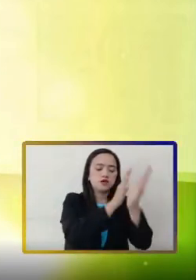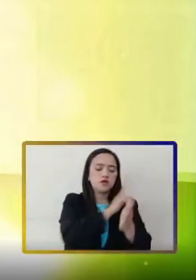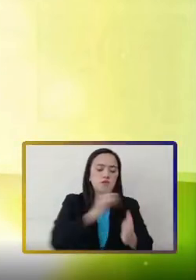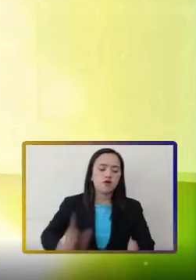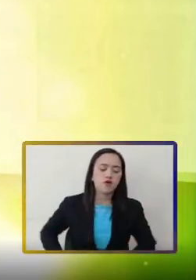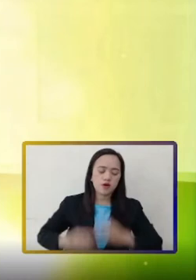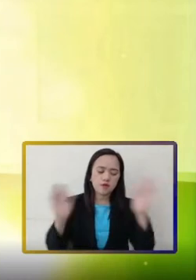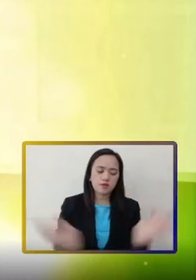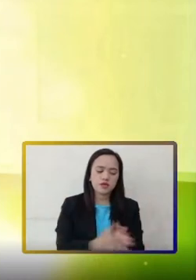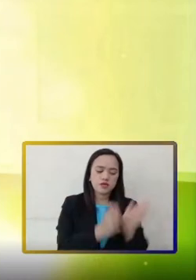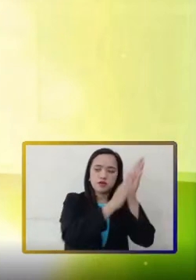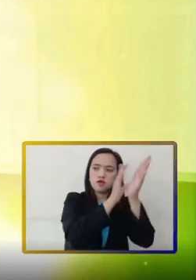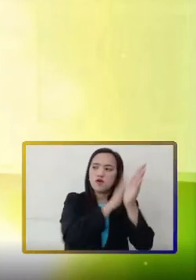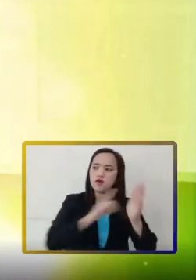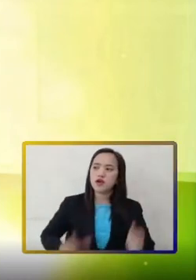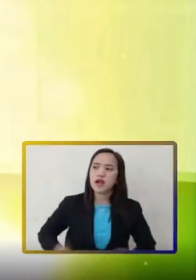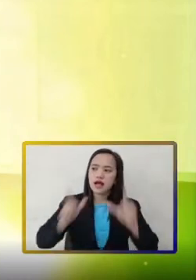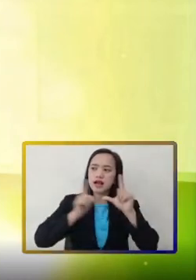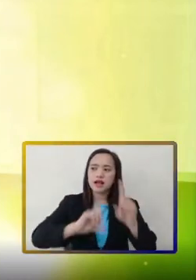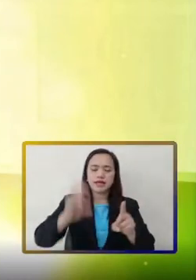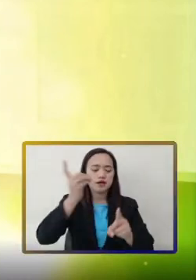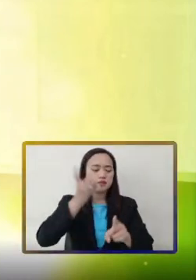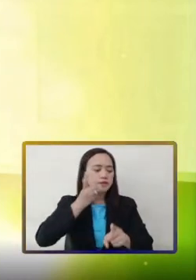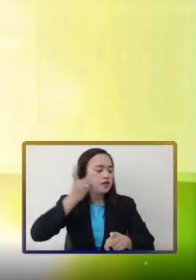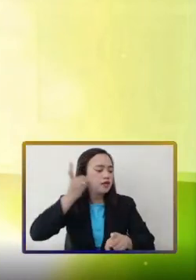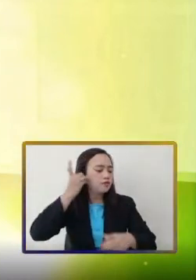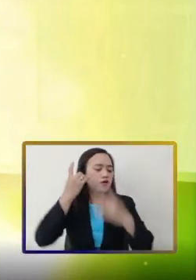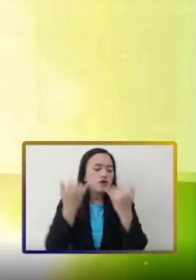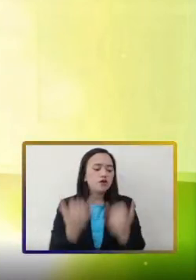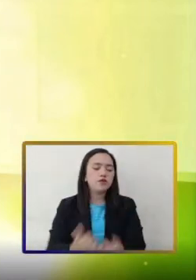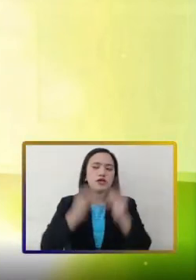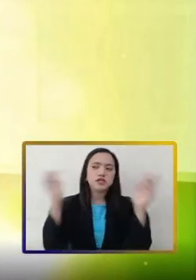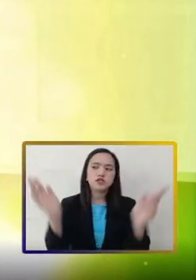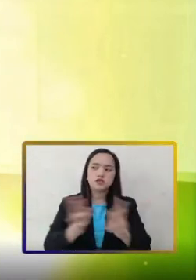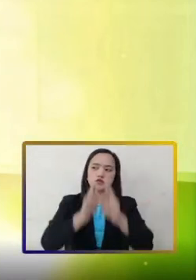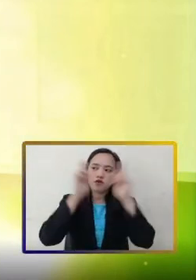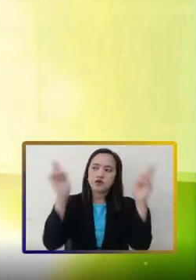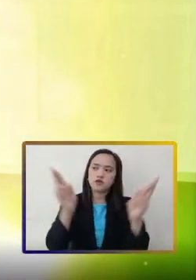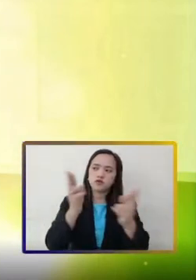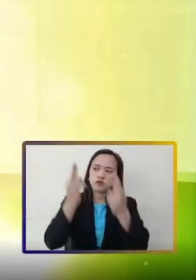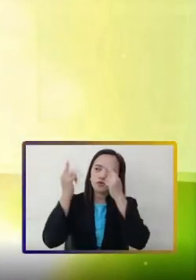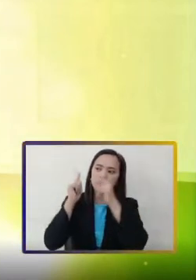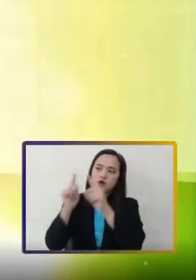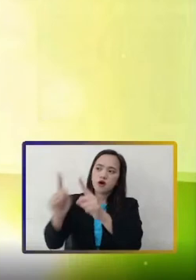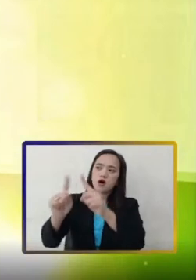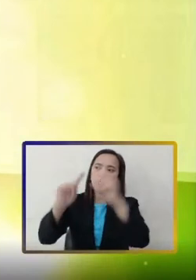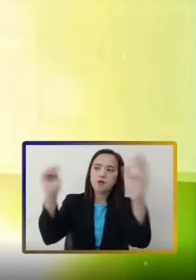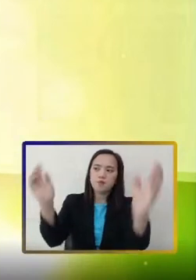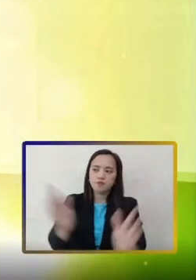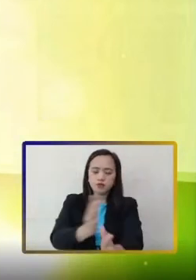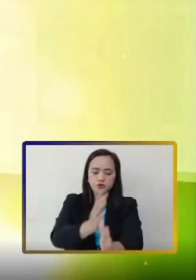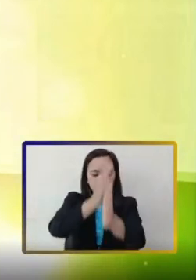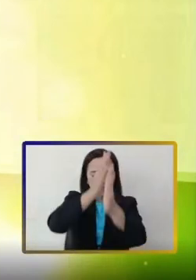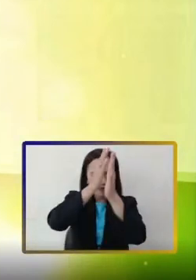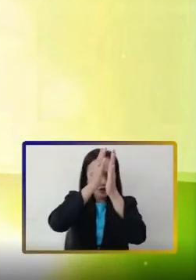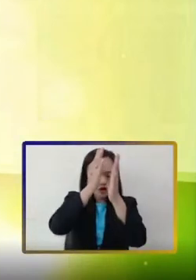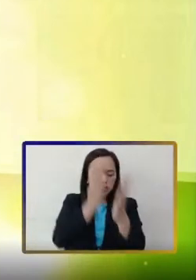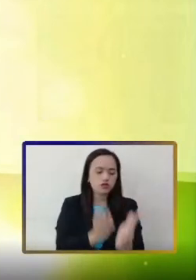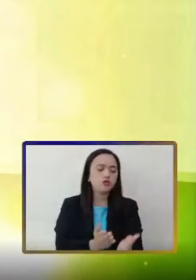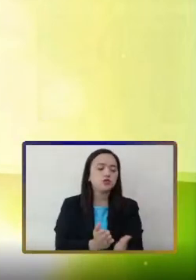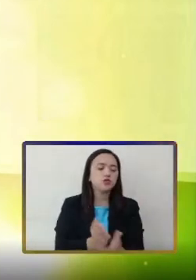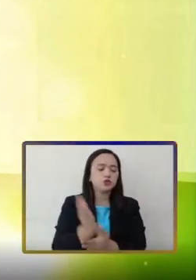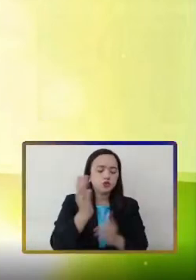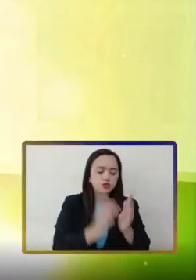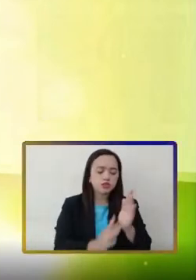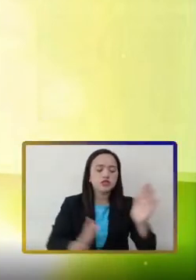the Lord, praise the Lord, let the people rejoice. Oh, come to the